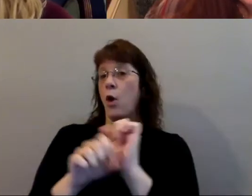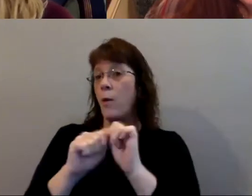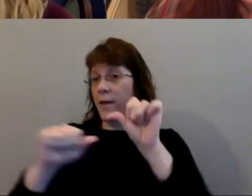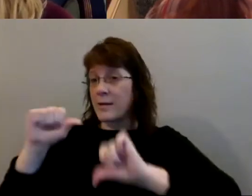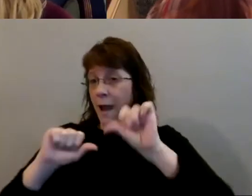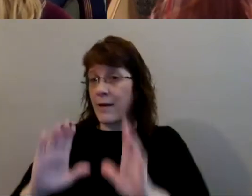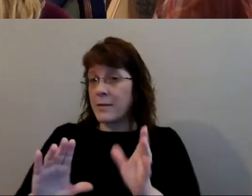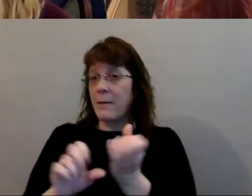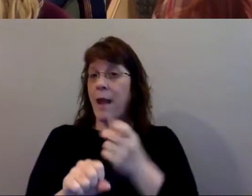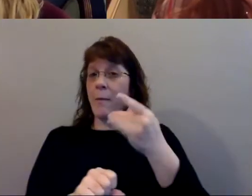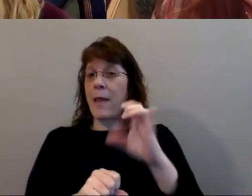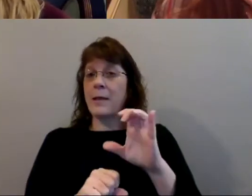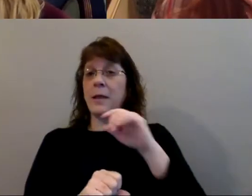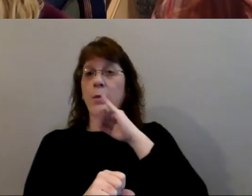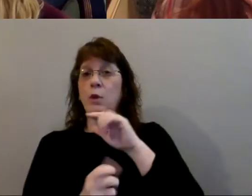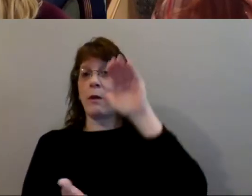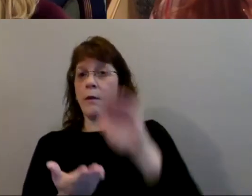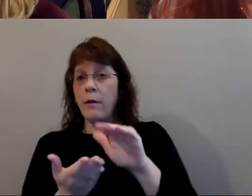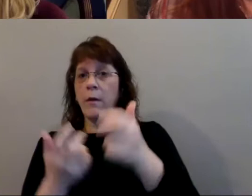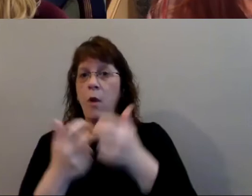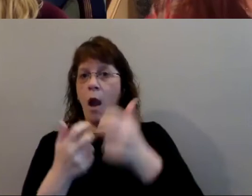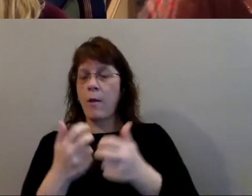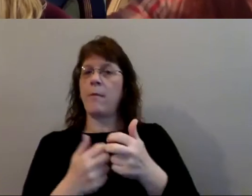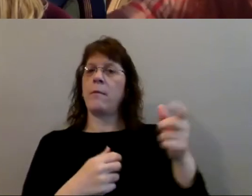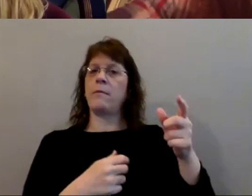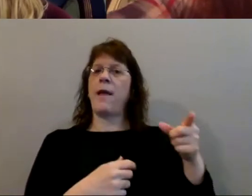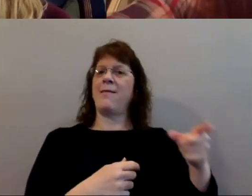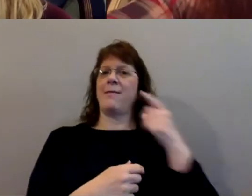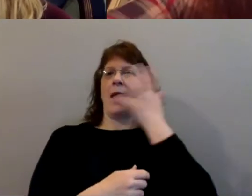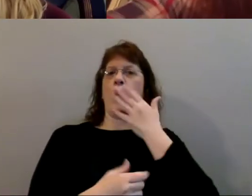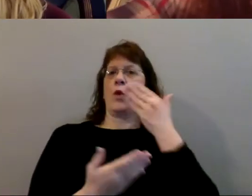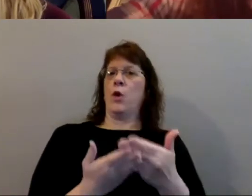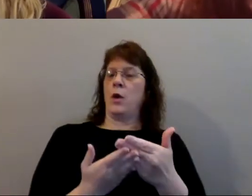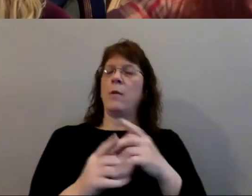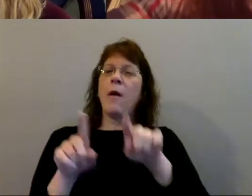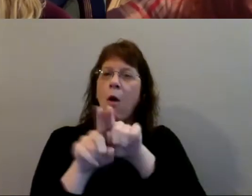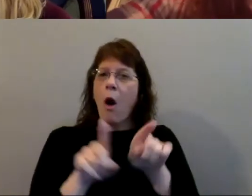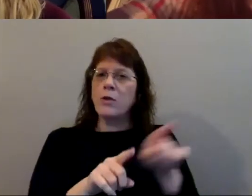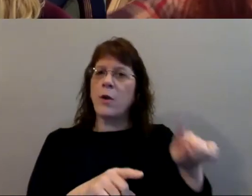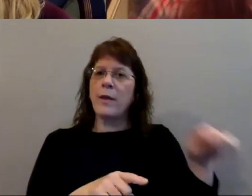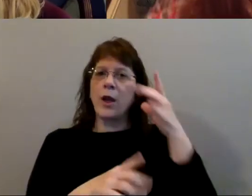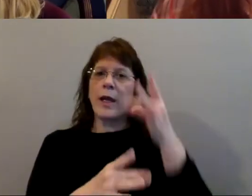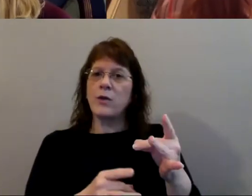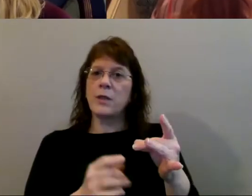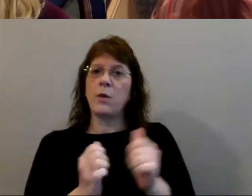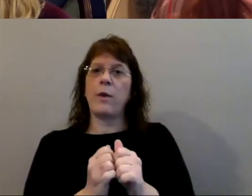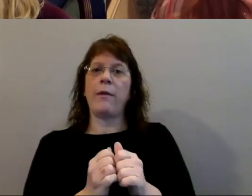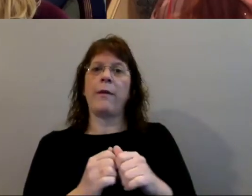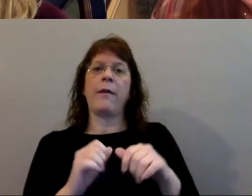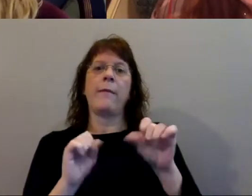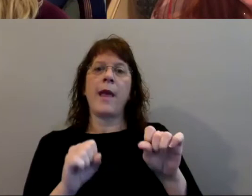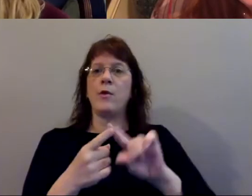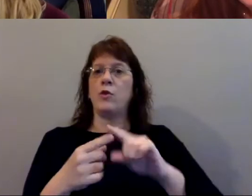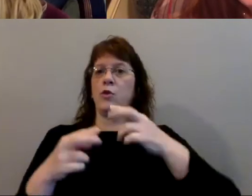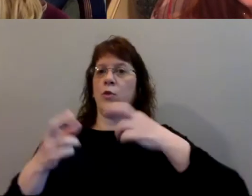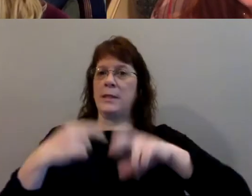plastic pollution less of a problem. But then also, as I said before, they're interested in being able to recycle plastic because